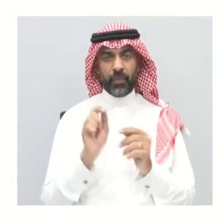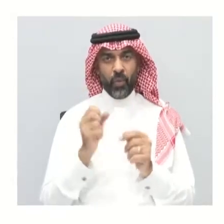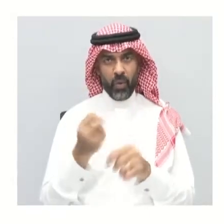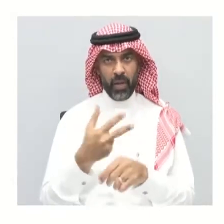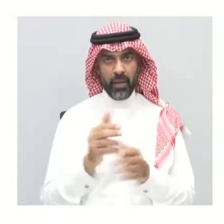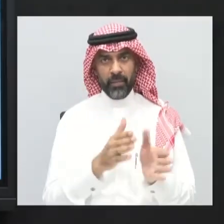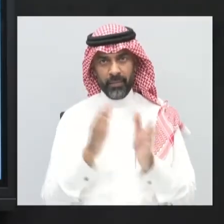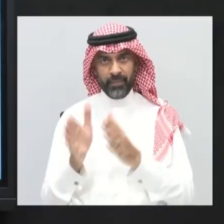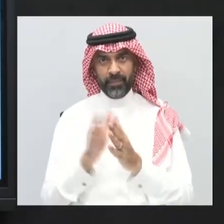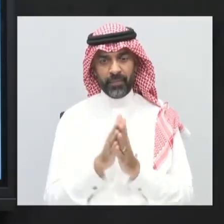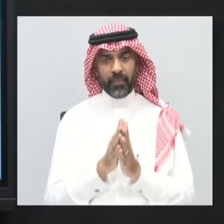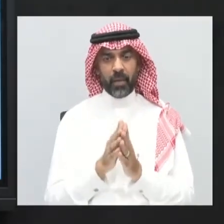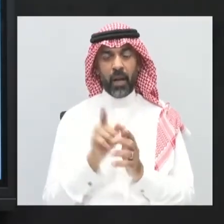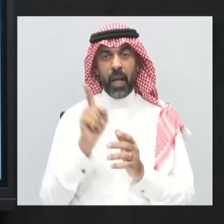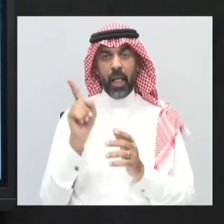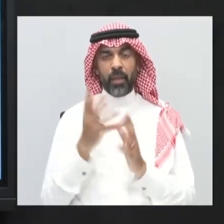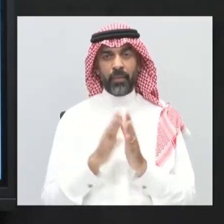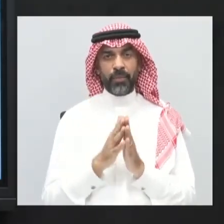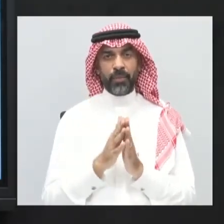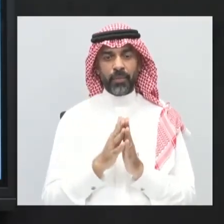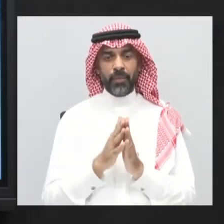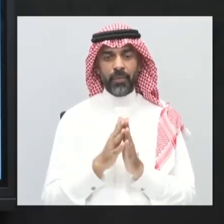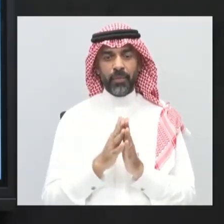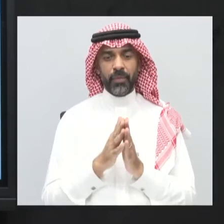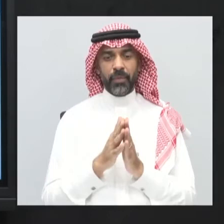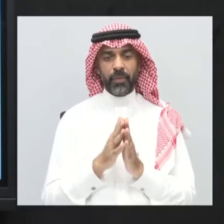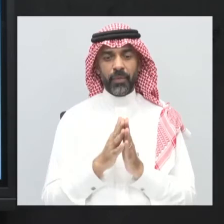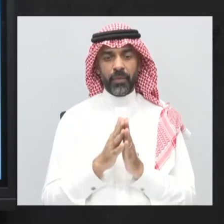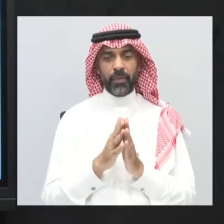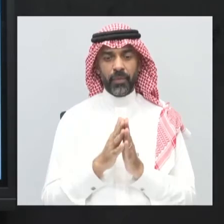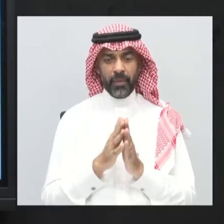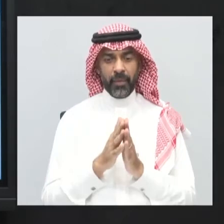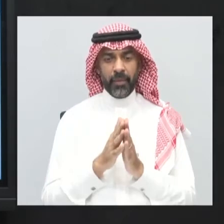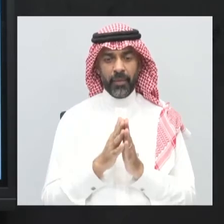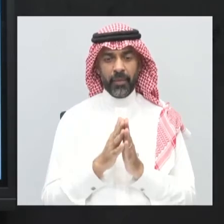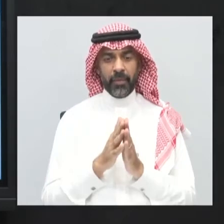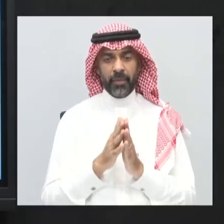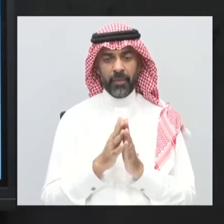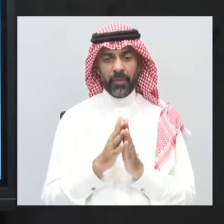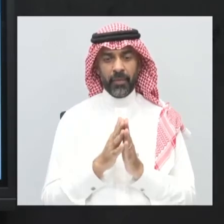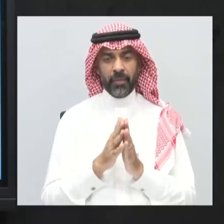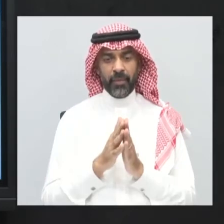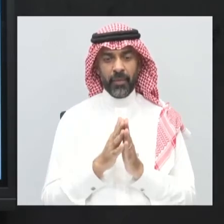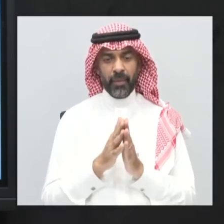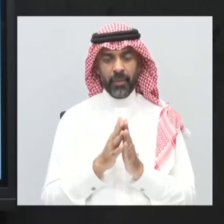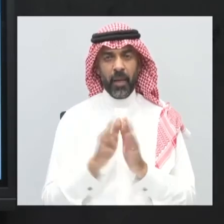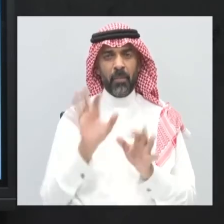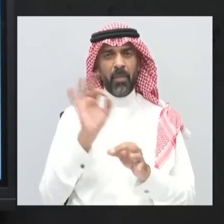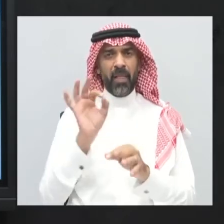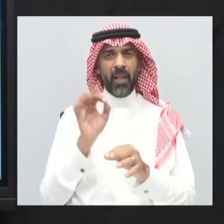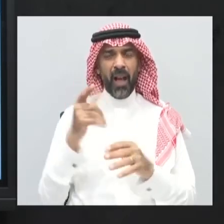Okay, so how is that? So we just heard wind. Do you know what wind is? Bring a tissue and blow on